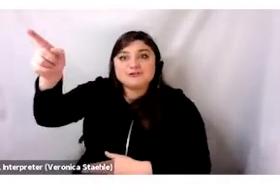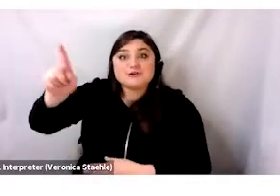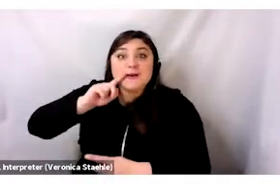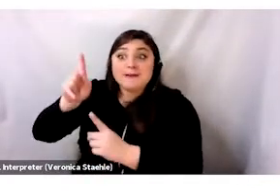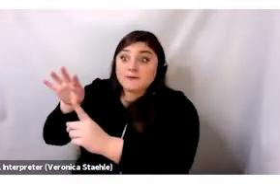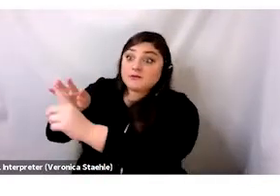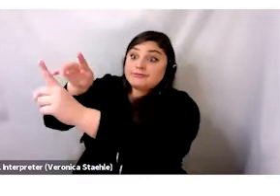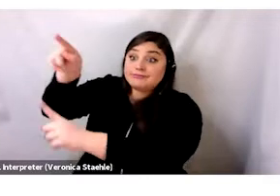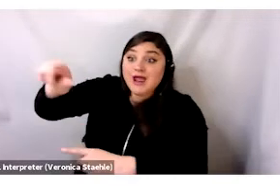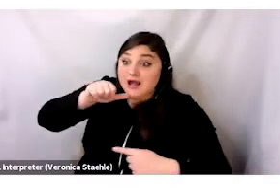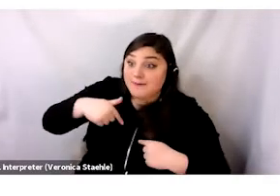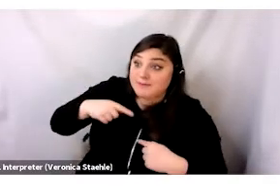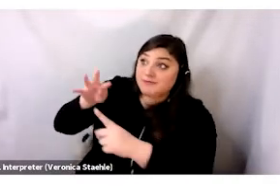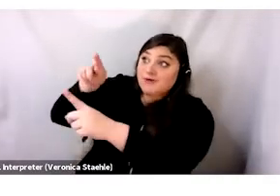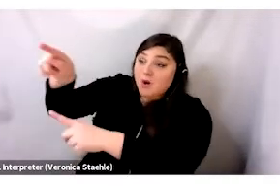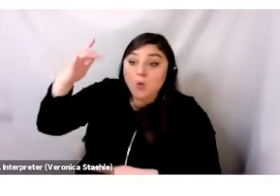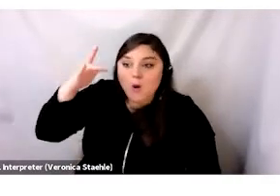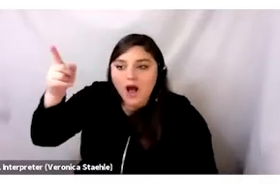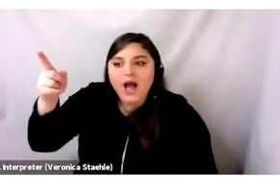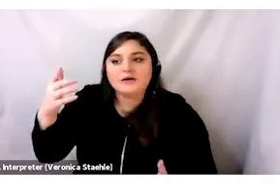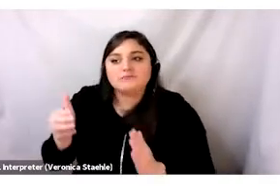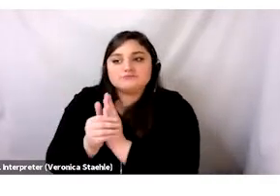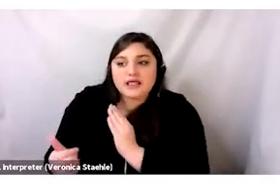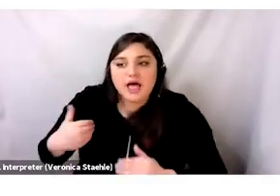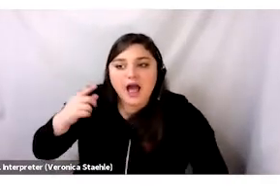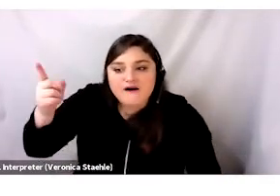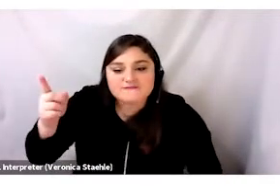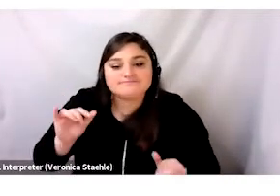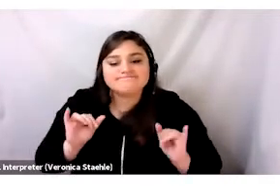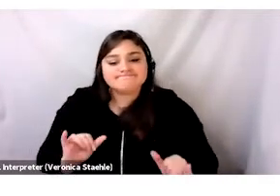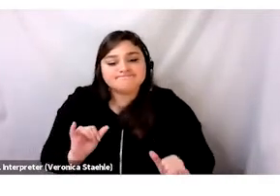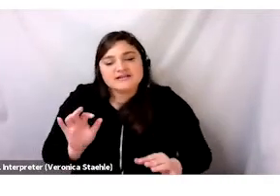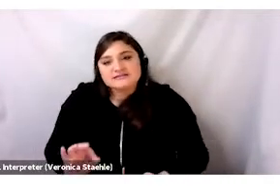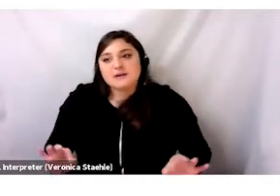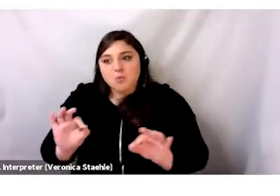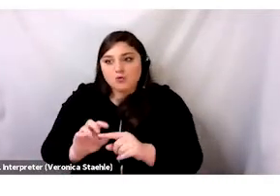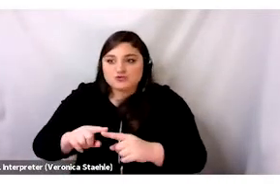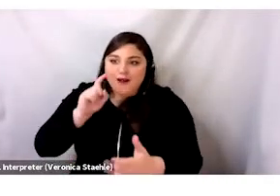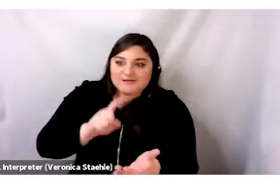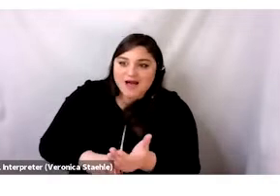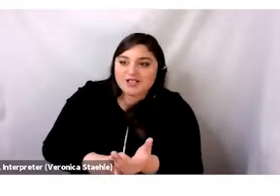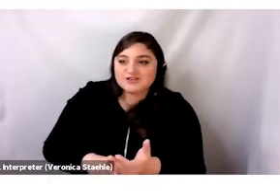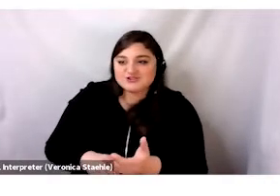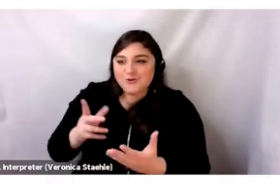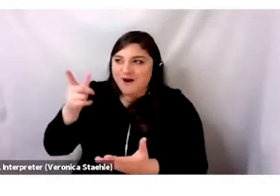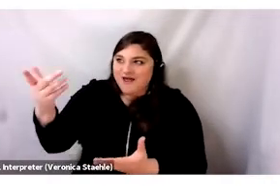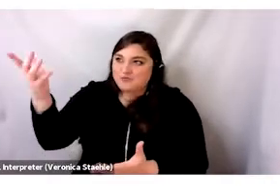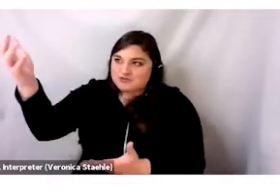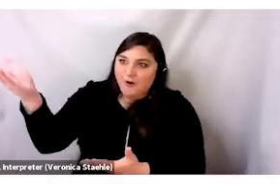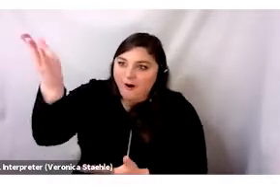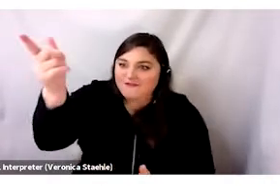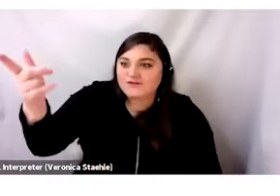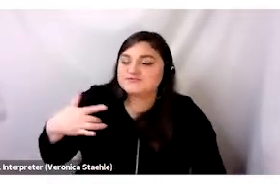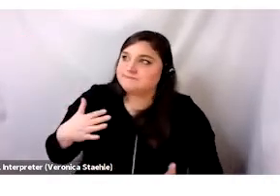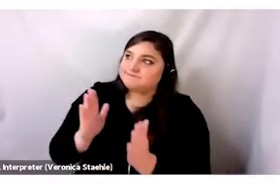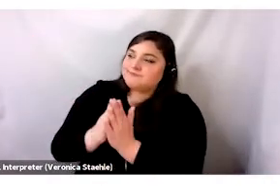cultivate solidarity and inclusiveness and generosity. So, really, this is not about